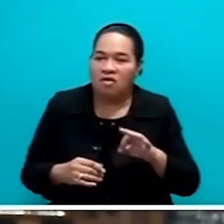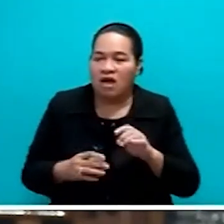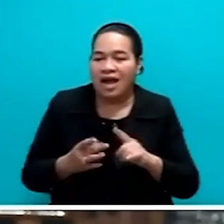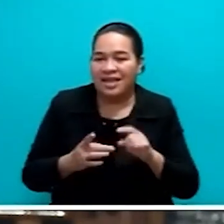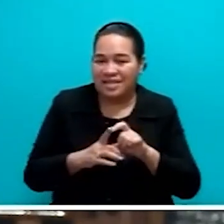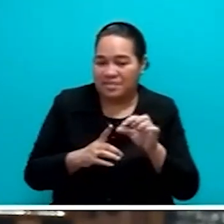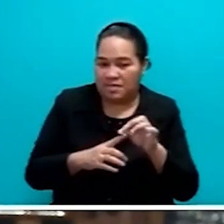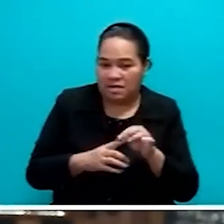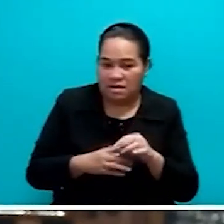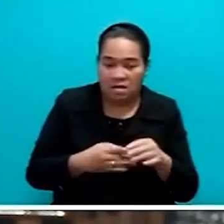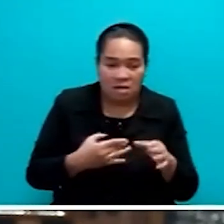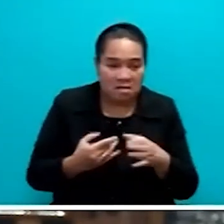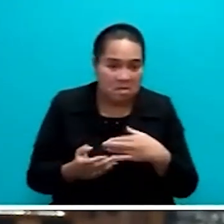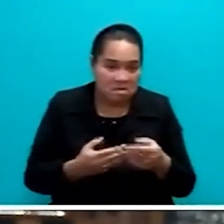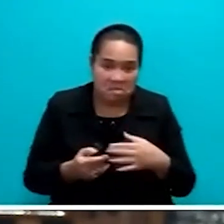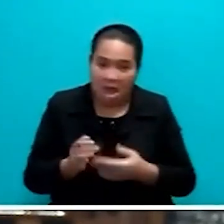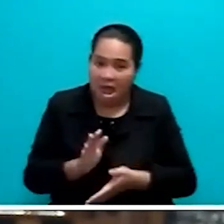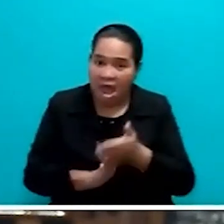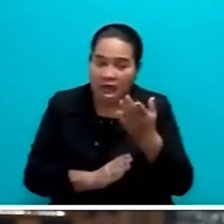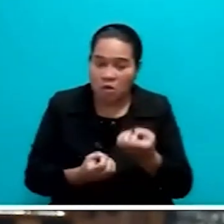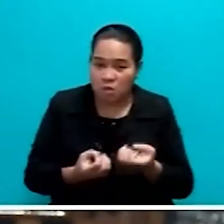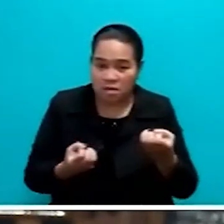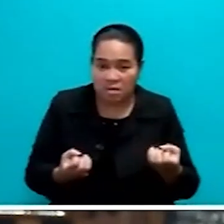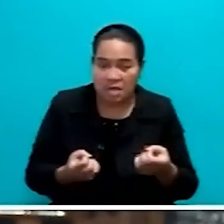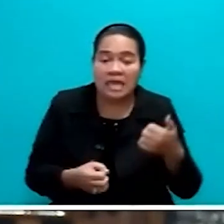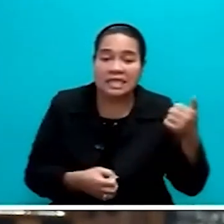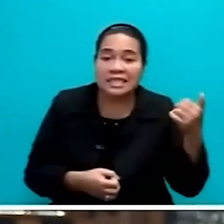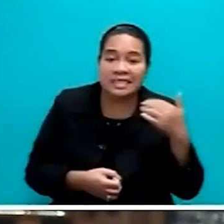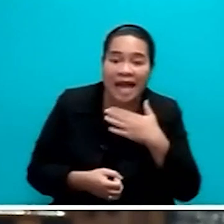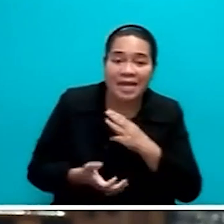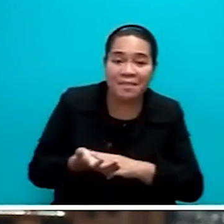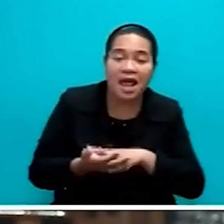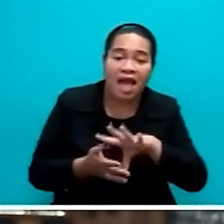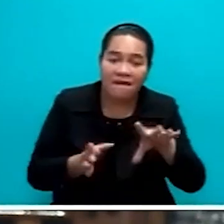fact of high liquidity in the market, which was around 600 million annually,